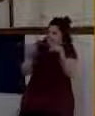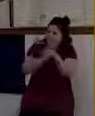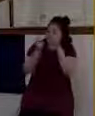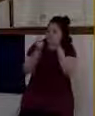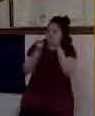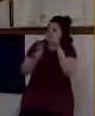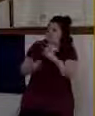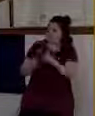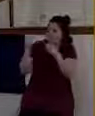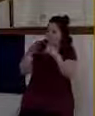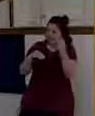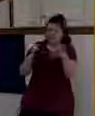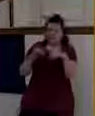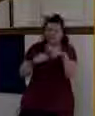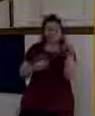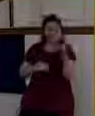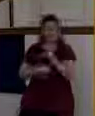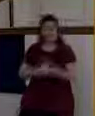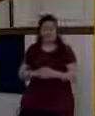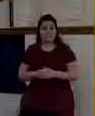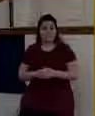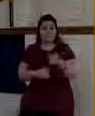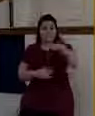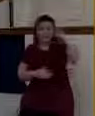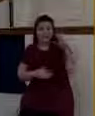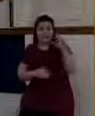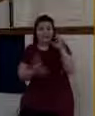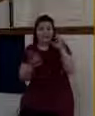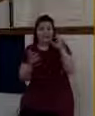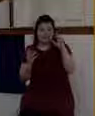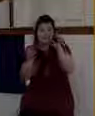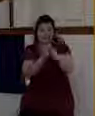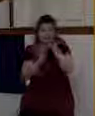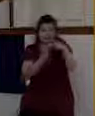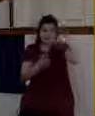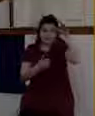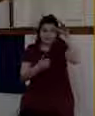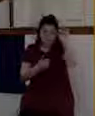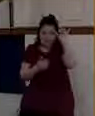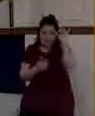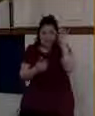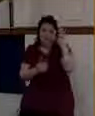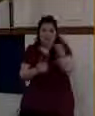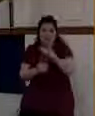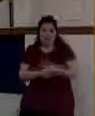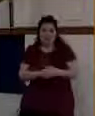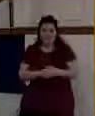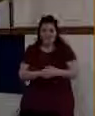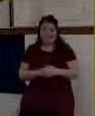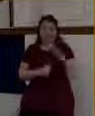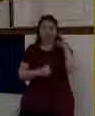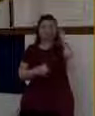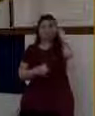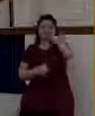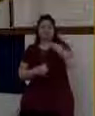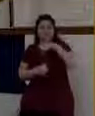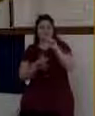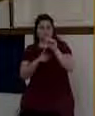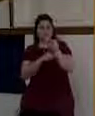there. This lion had no appetite. He lost his appetite, it seems. So it was a strange sight that when people would pass